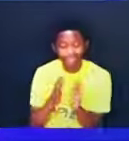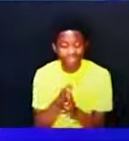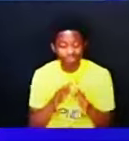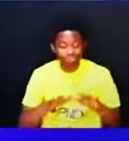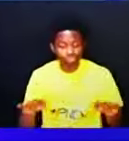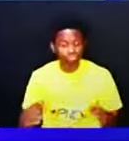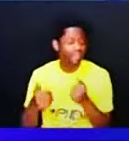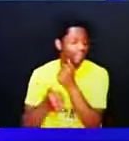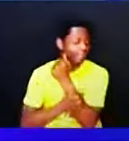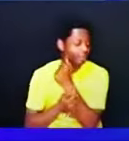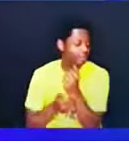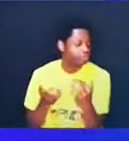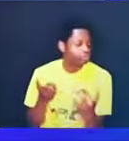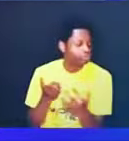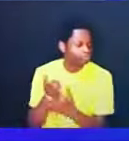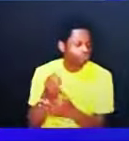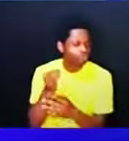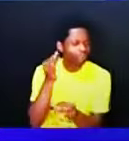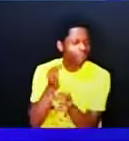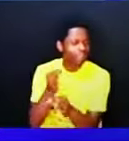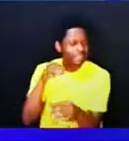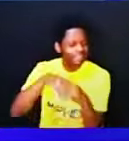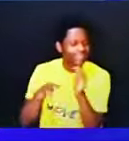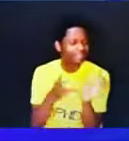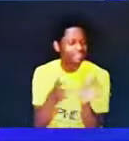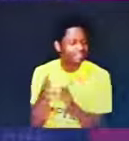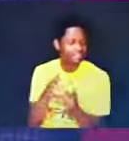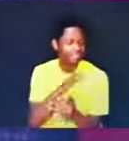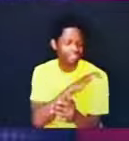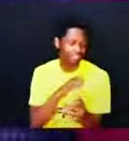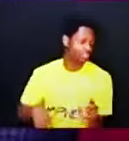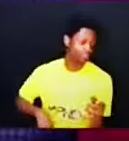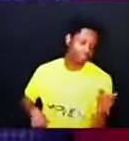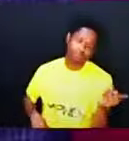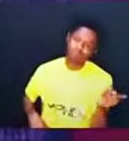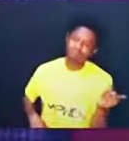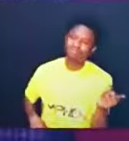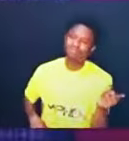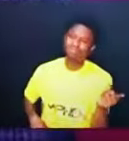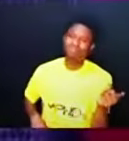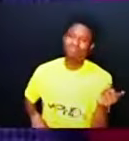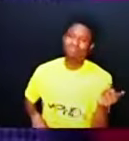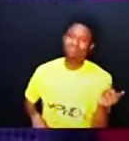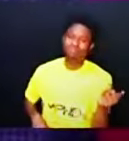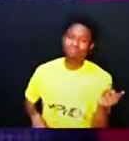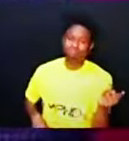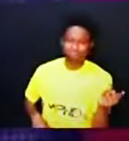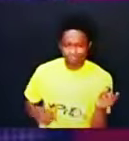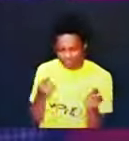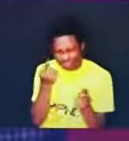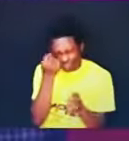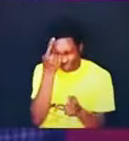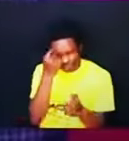Christ. Are we together? Now